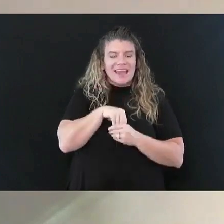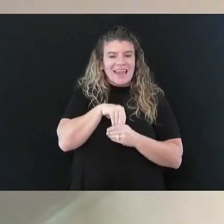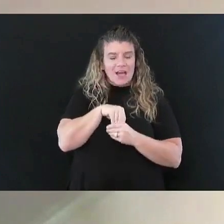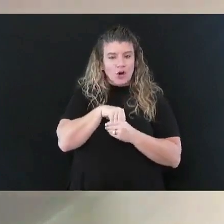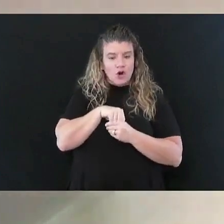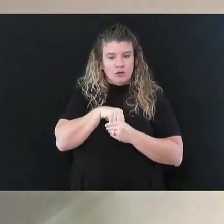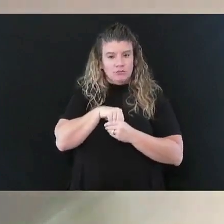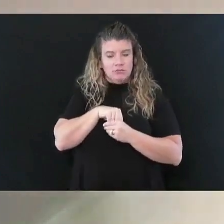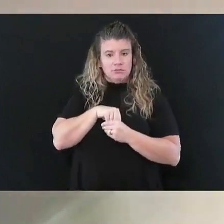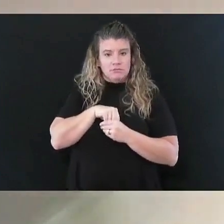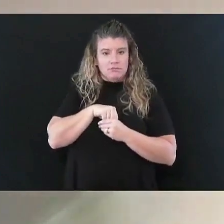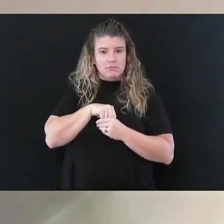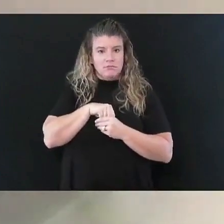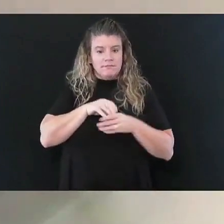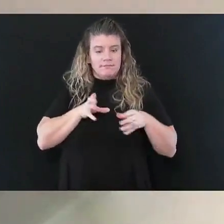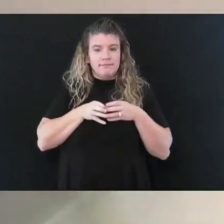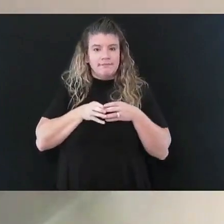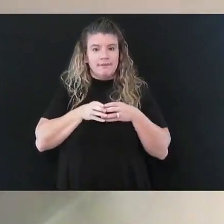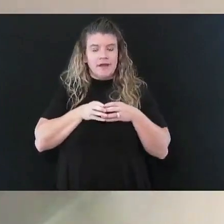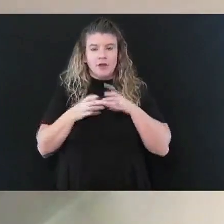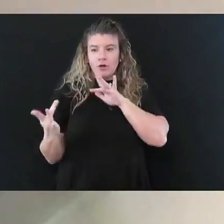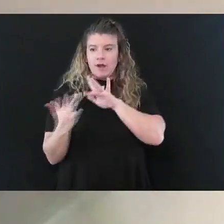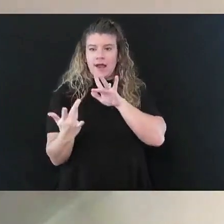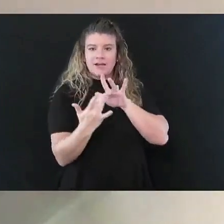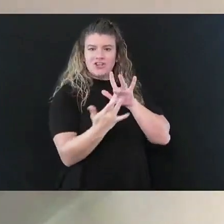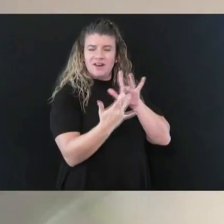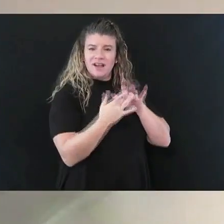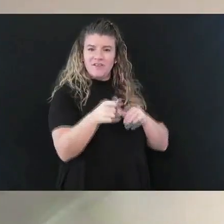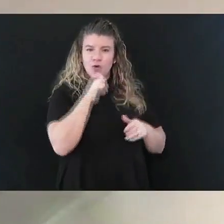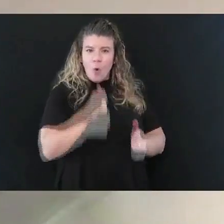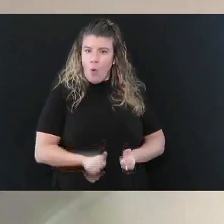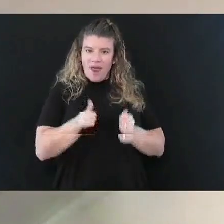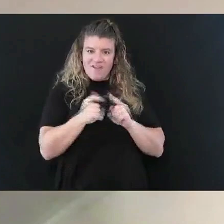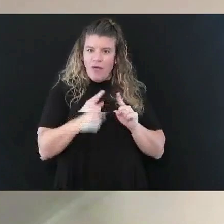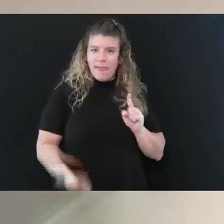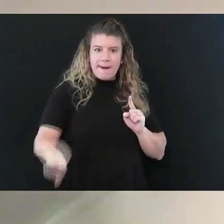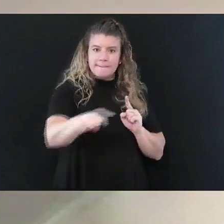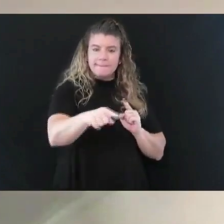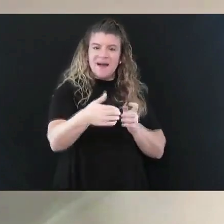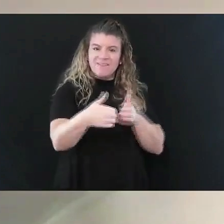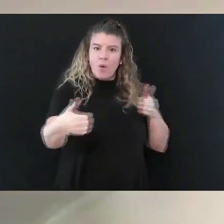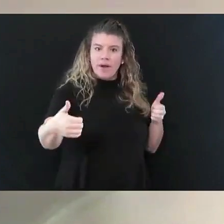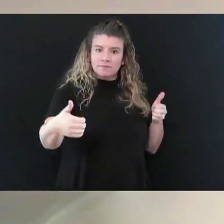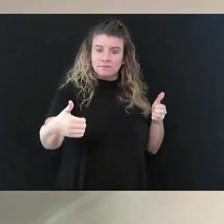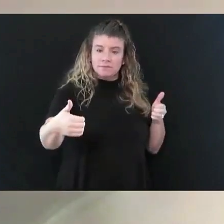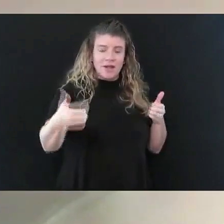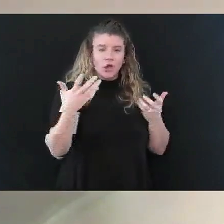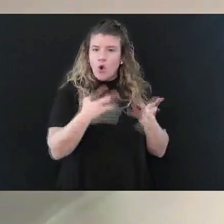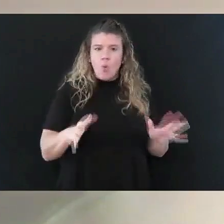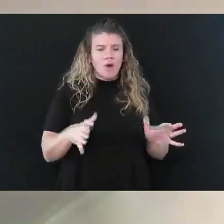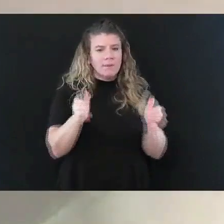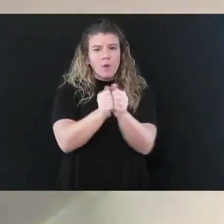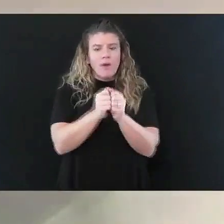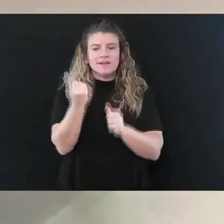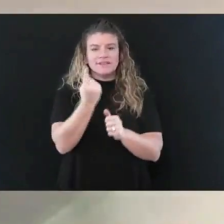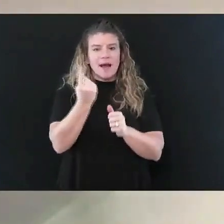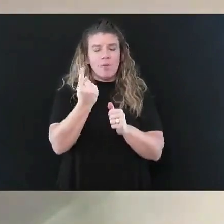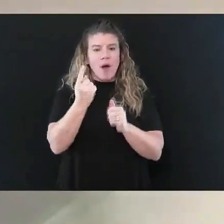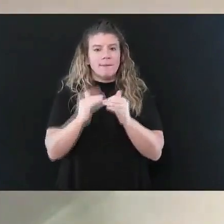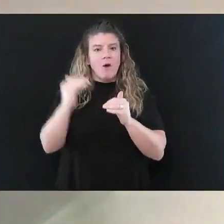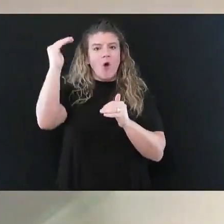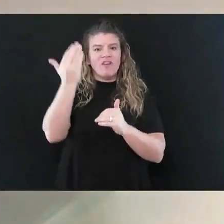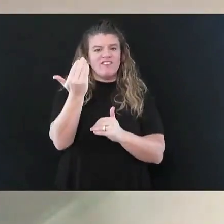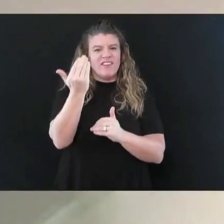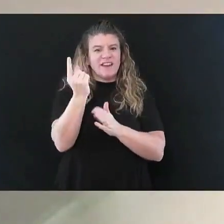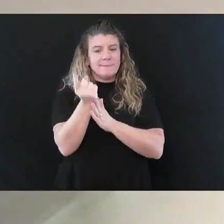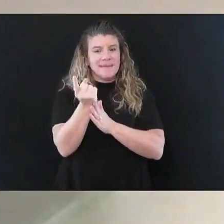interface, your connection with people you don't live with. For it's 15 minutes cumulative in a